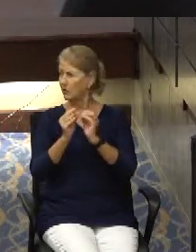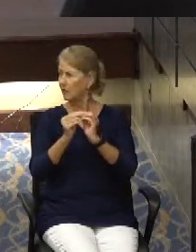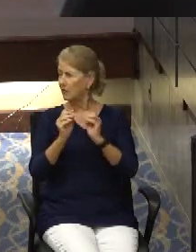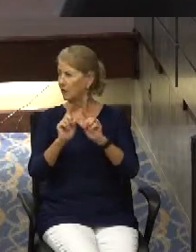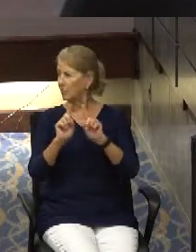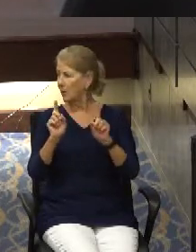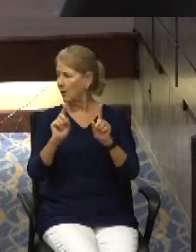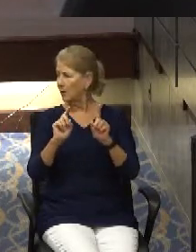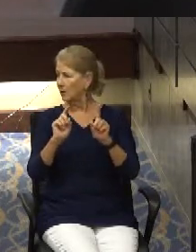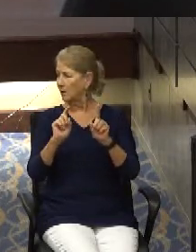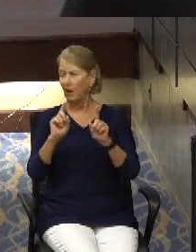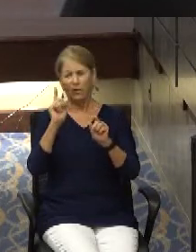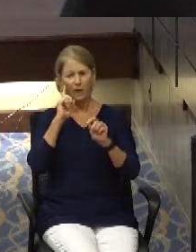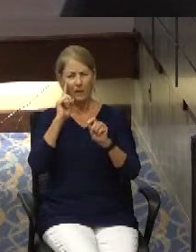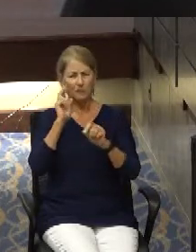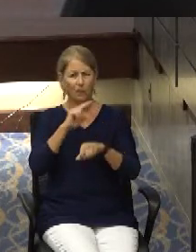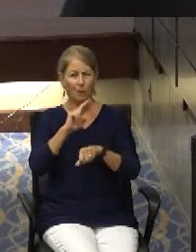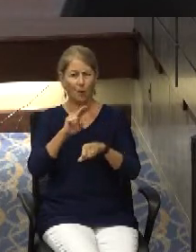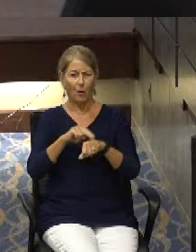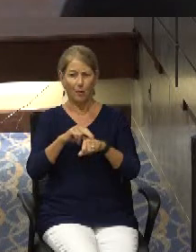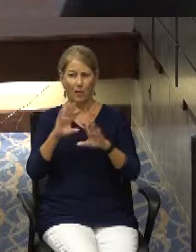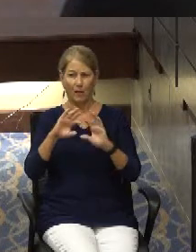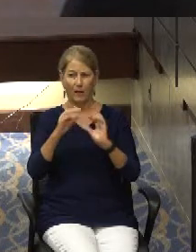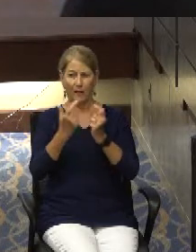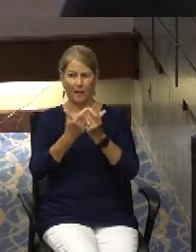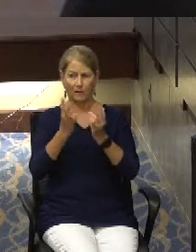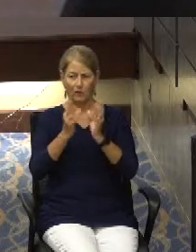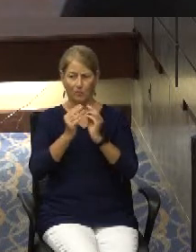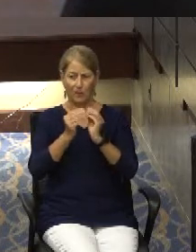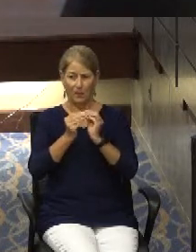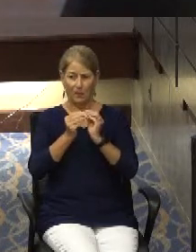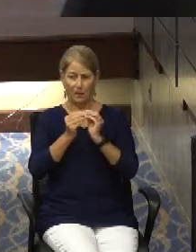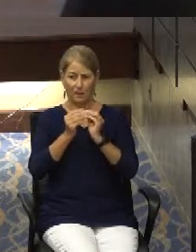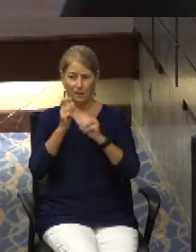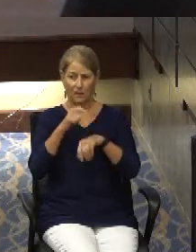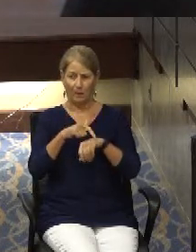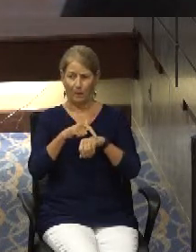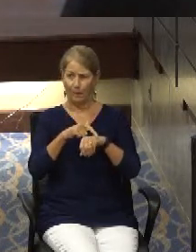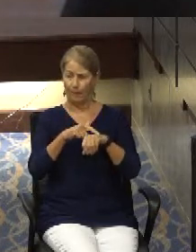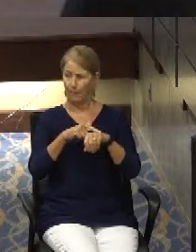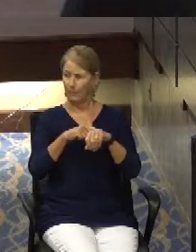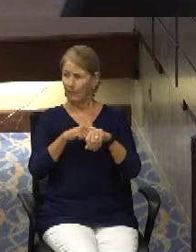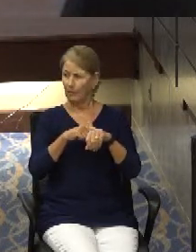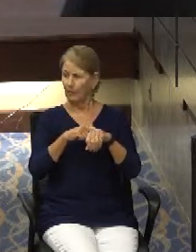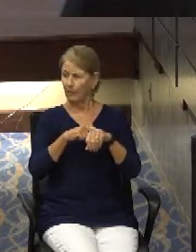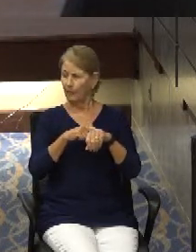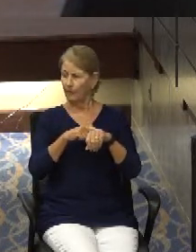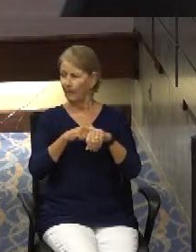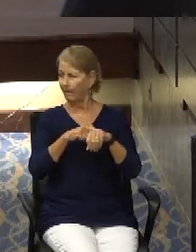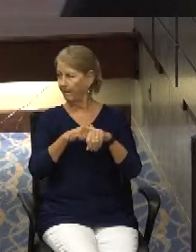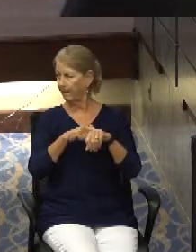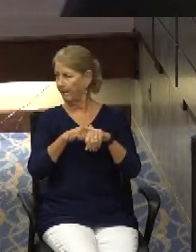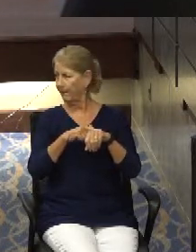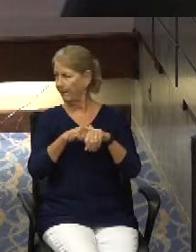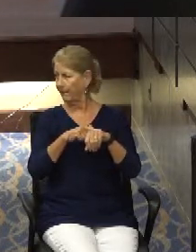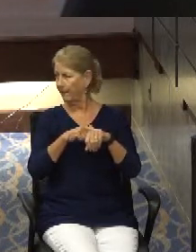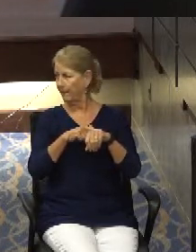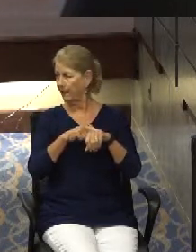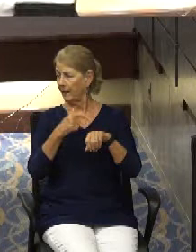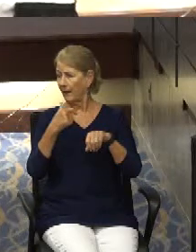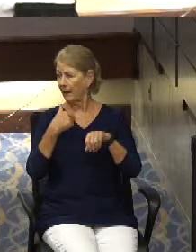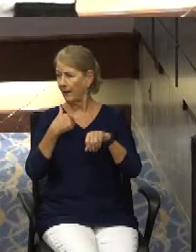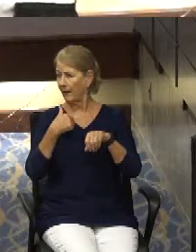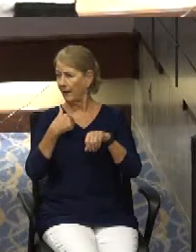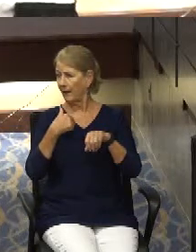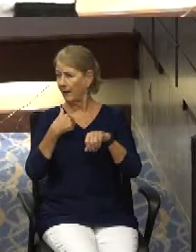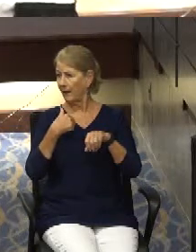the normal council meeting times. Okay. That might be, I'm assuming the goal behind